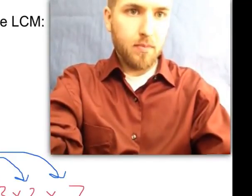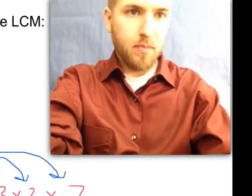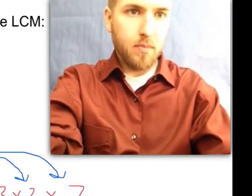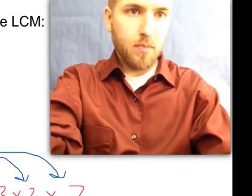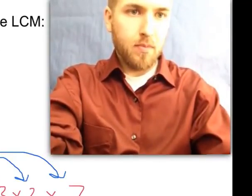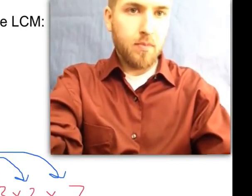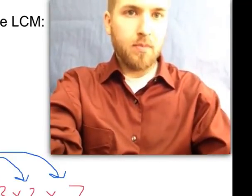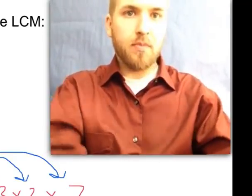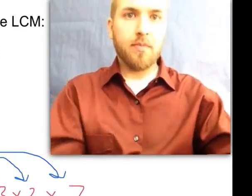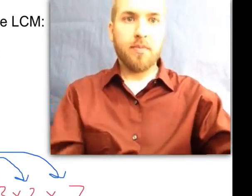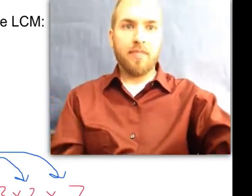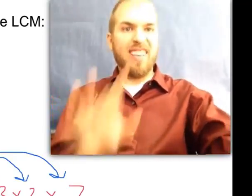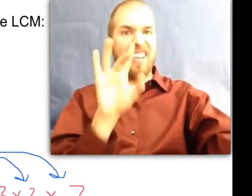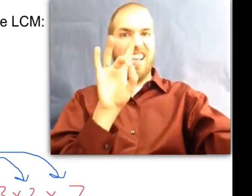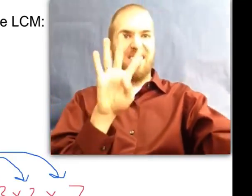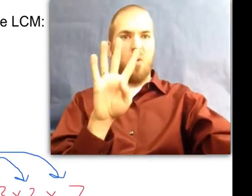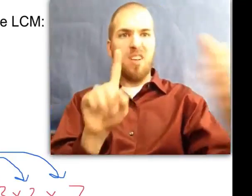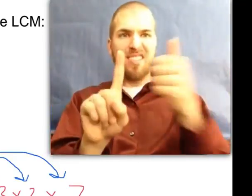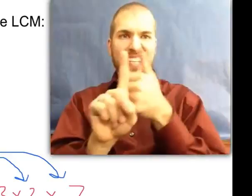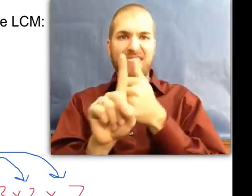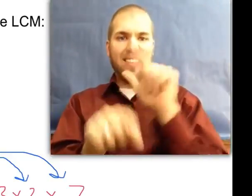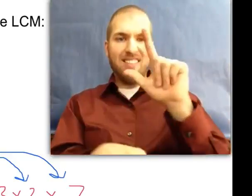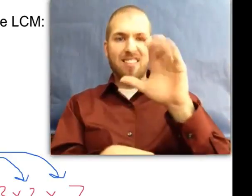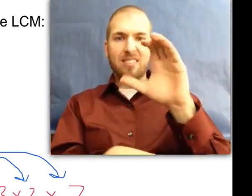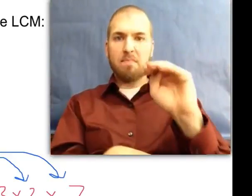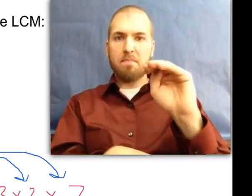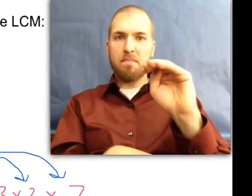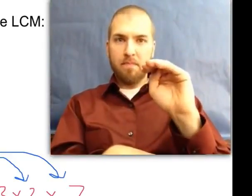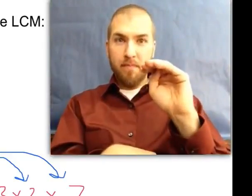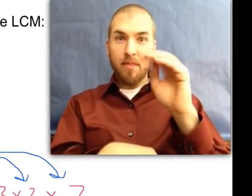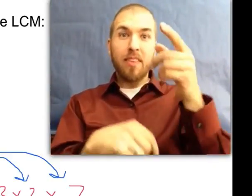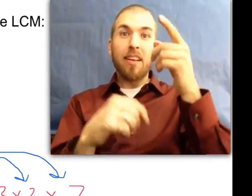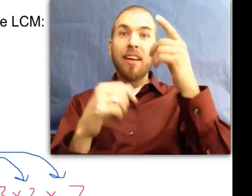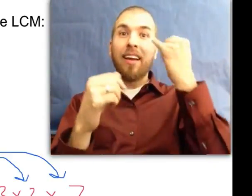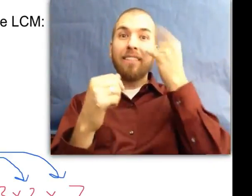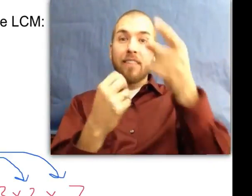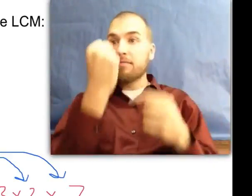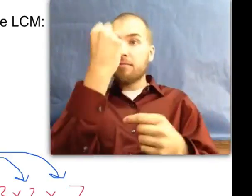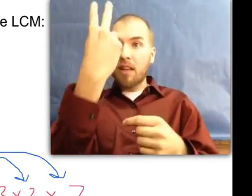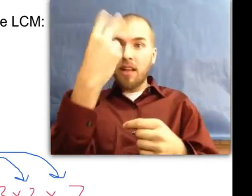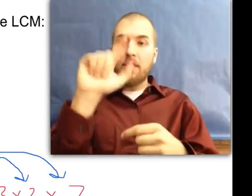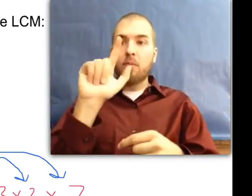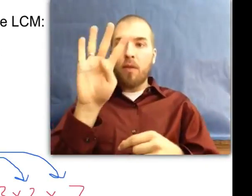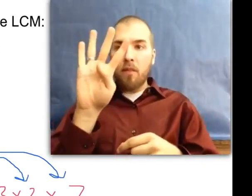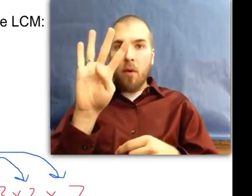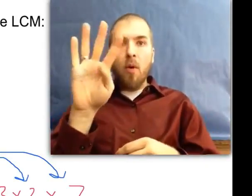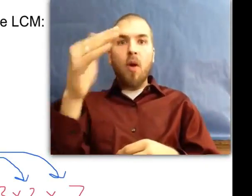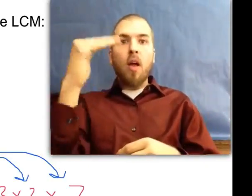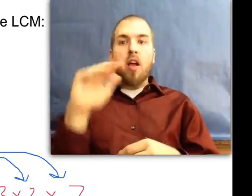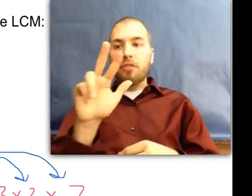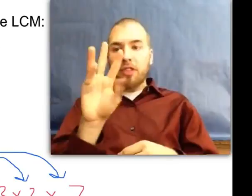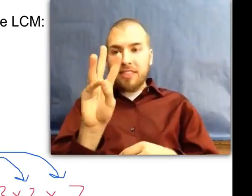84, which is your final answer. So that's going to be the LCM of 12 and 14.